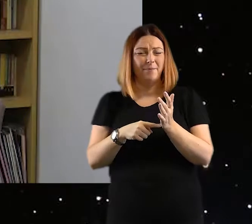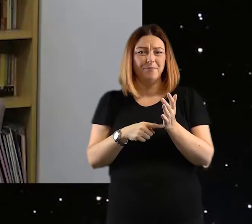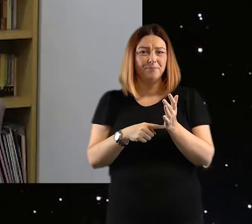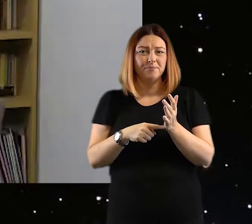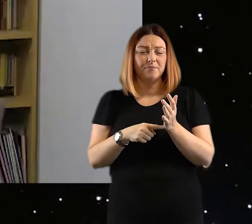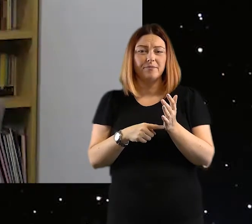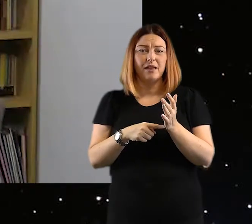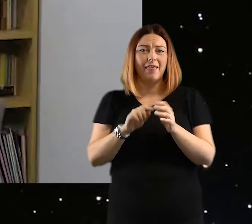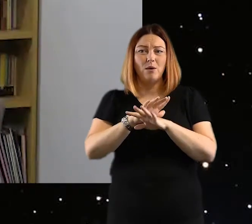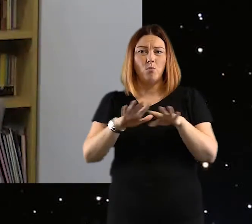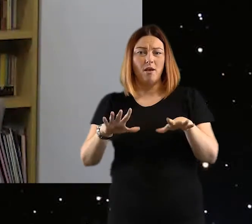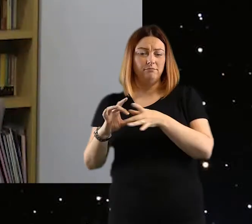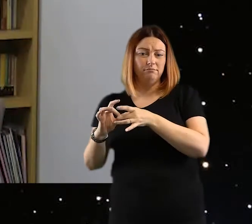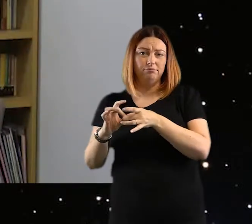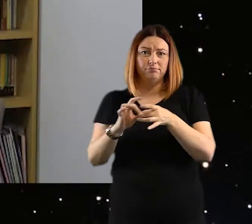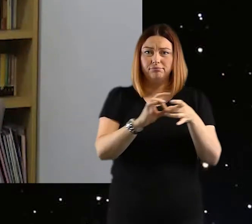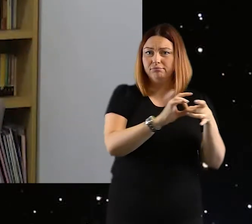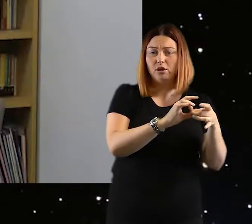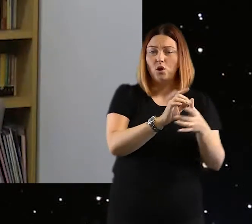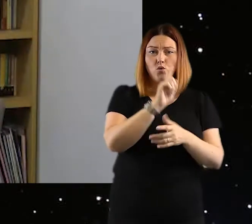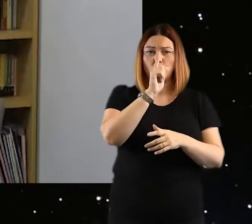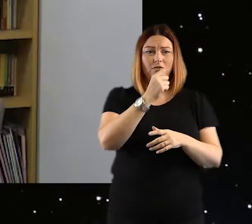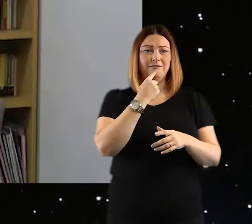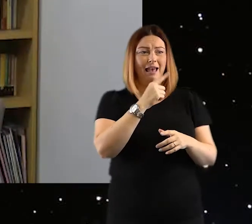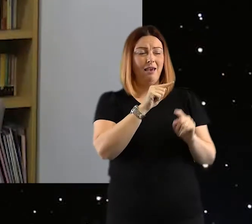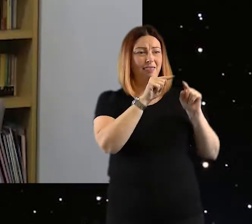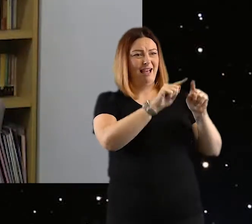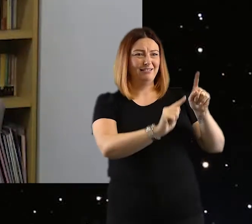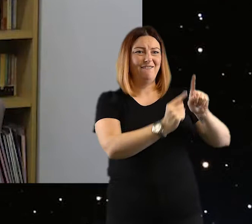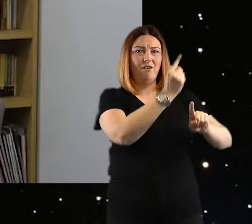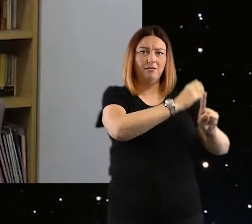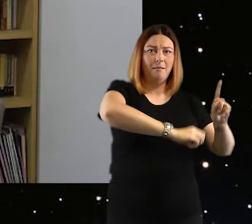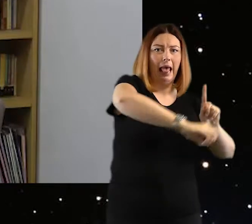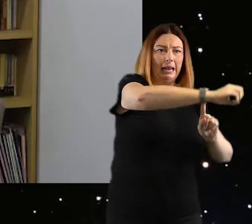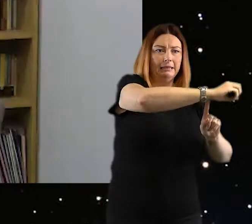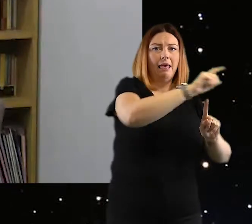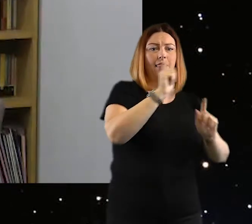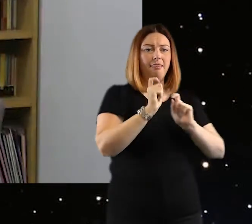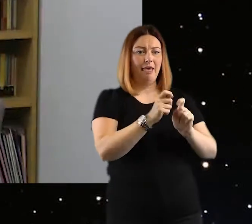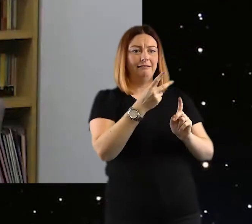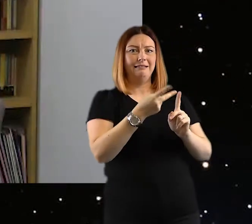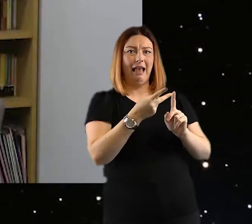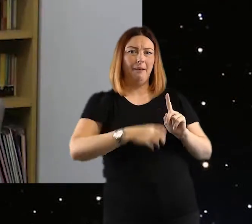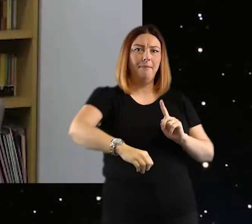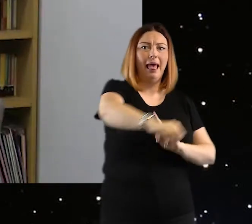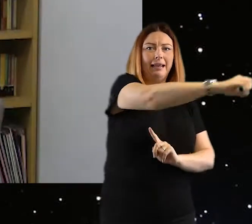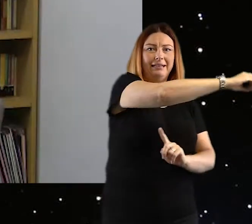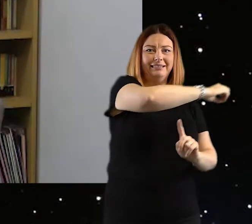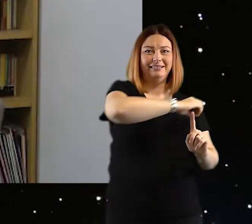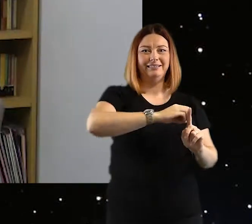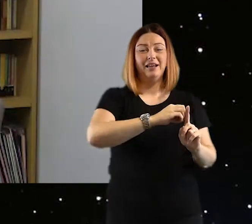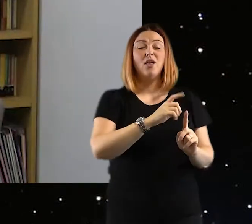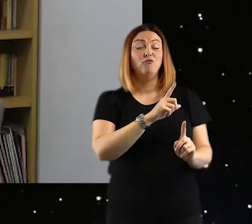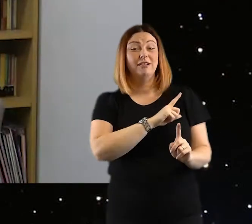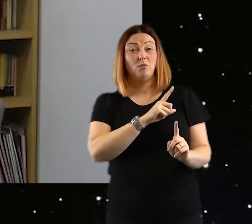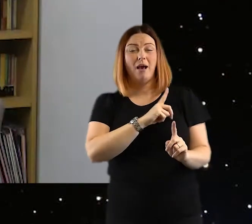didn't manage to tie them closely to each other in order to say, right, that's the first one of that planet and that's the second one. And the reason now we know is